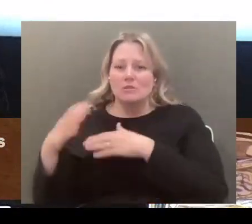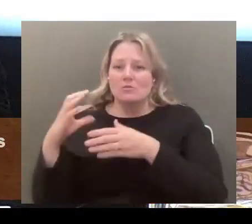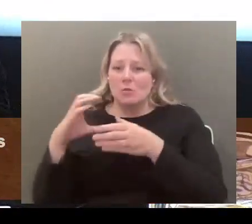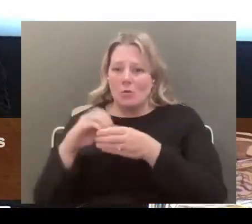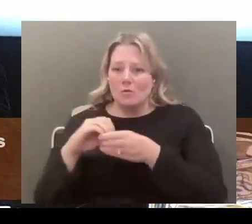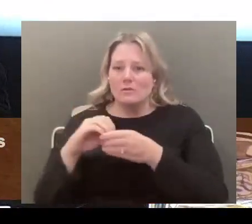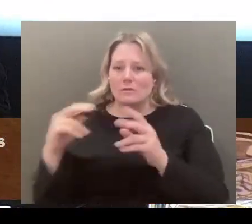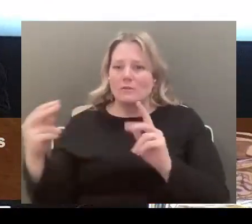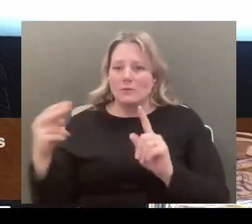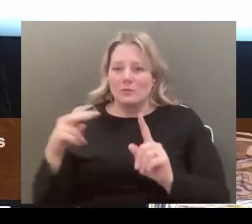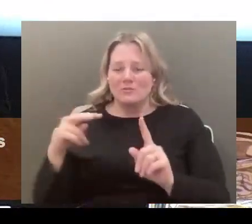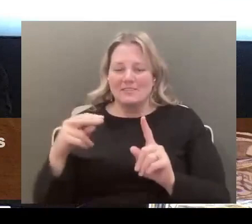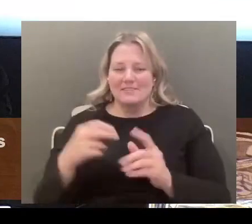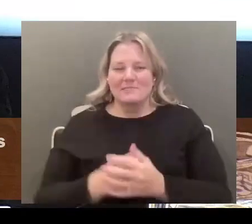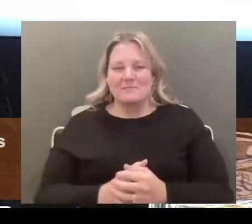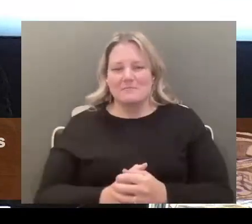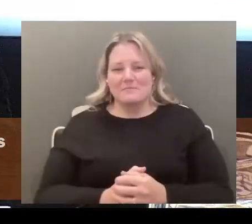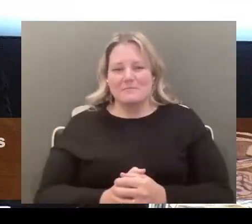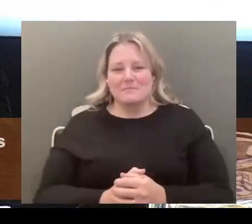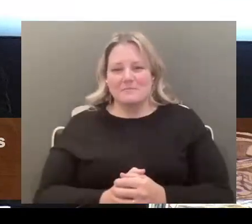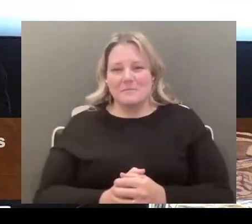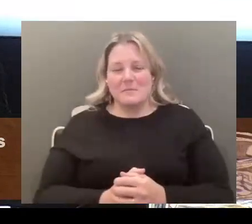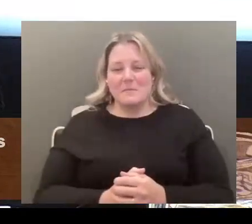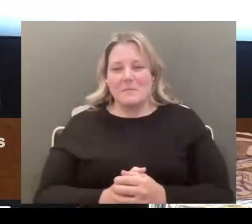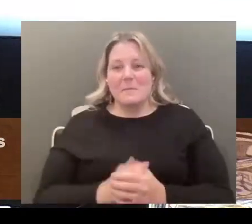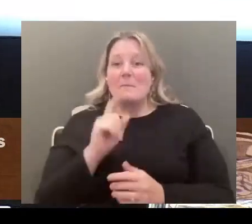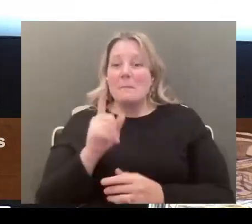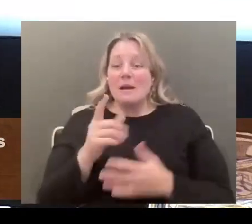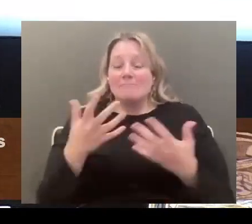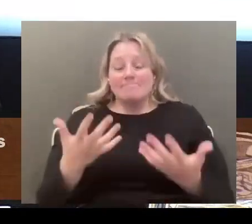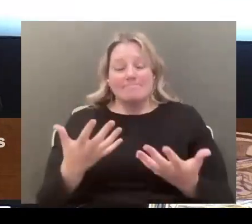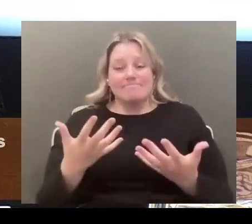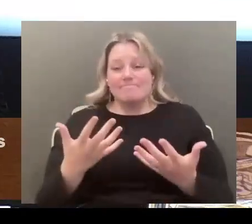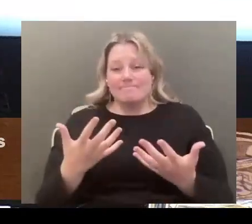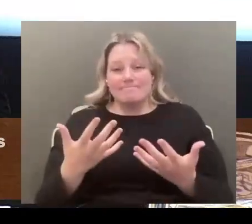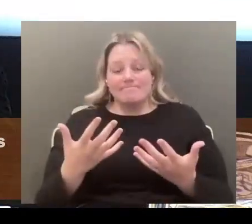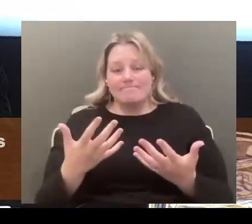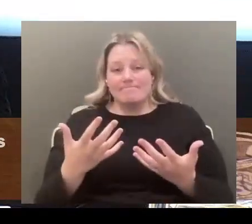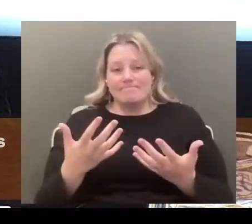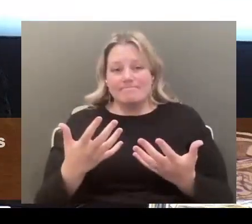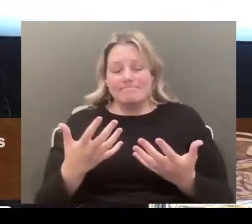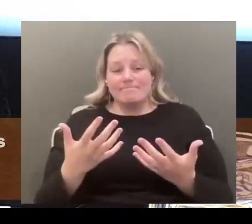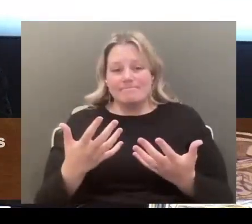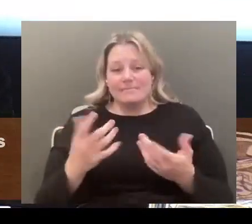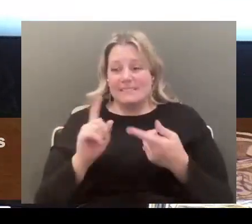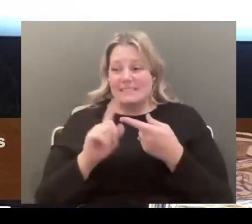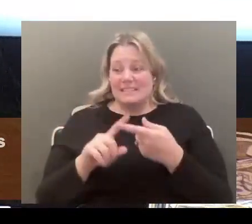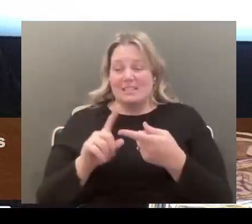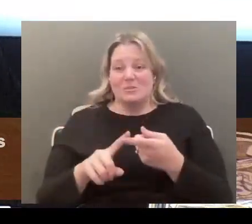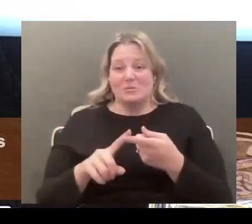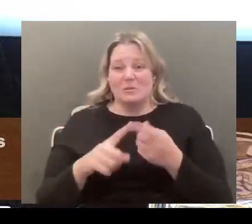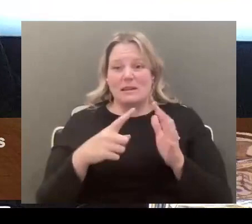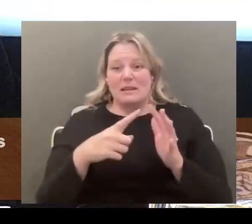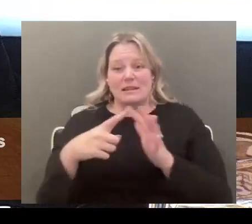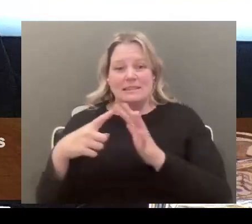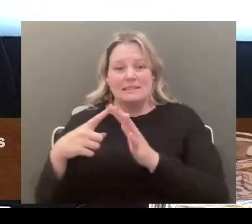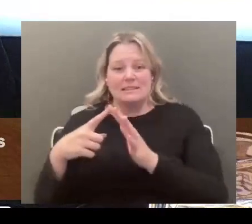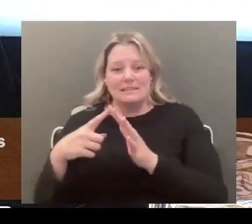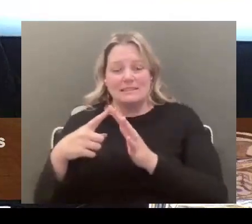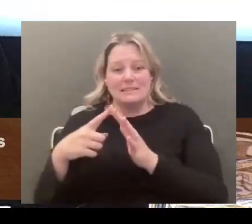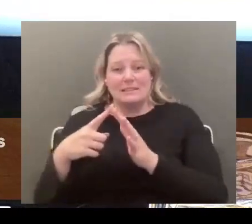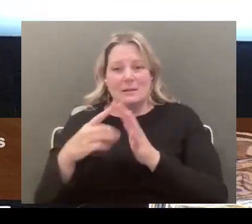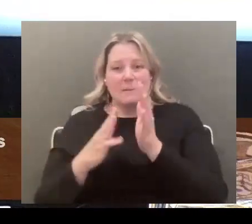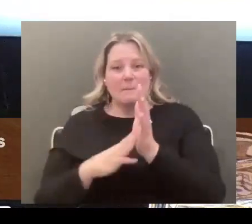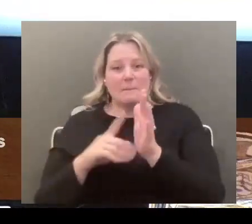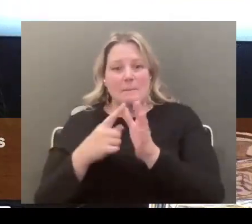However, the fact remains that both Eastern Ma and the Gunditj